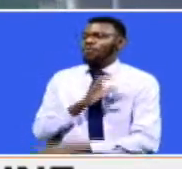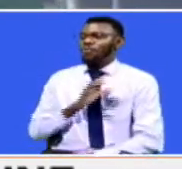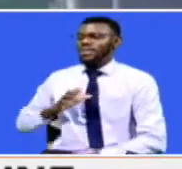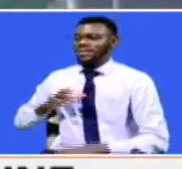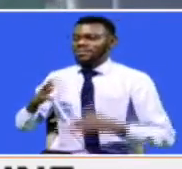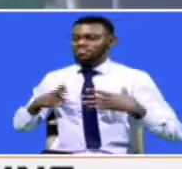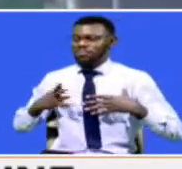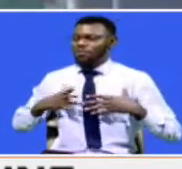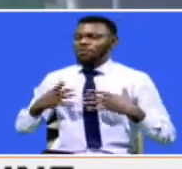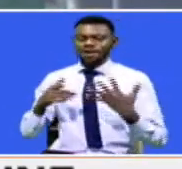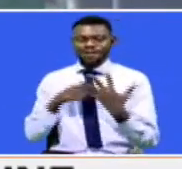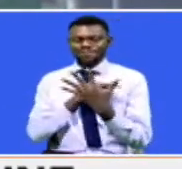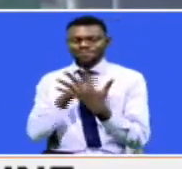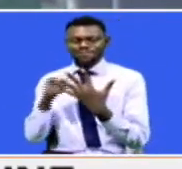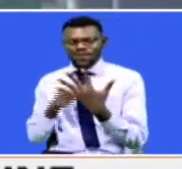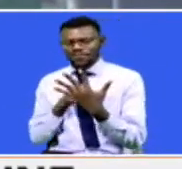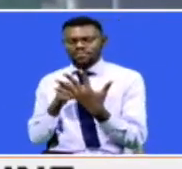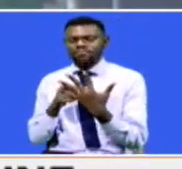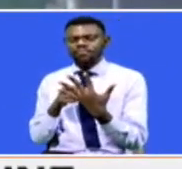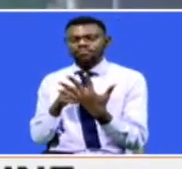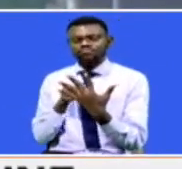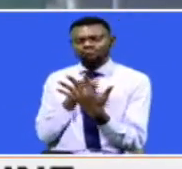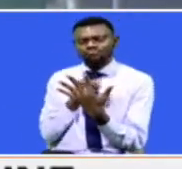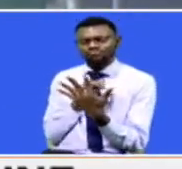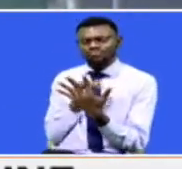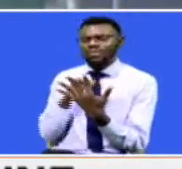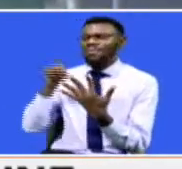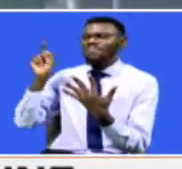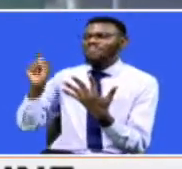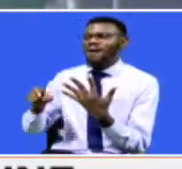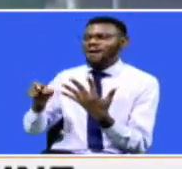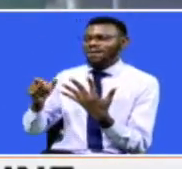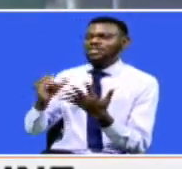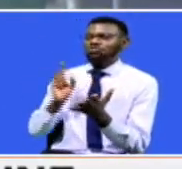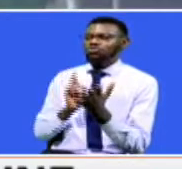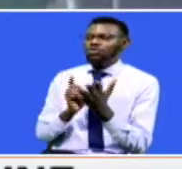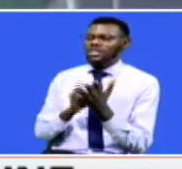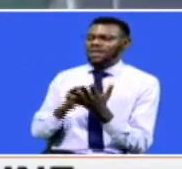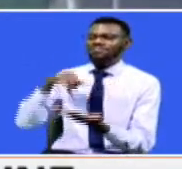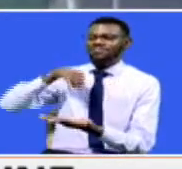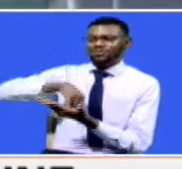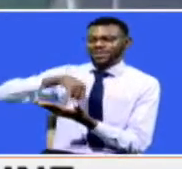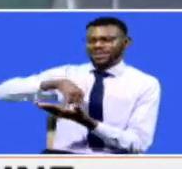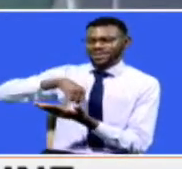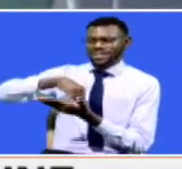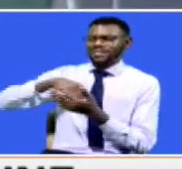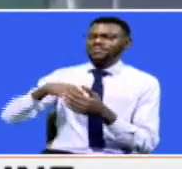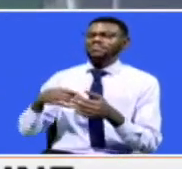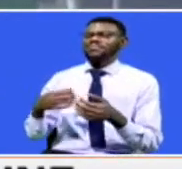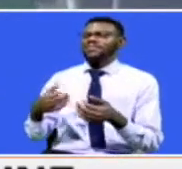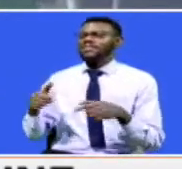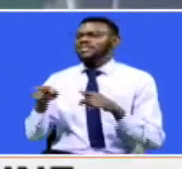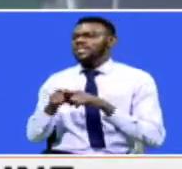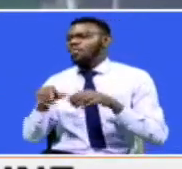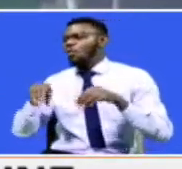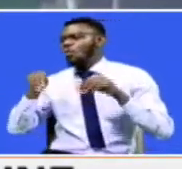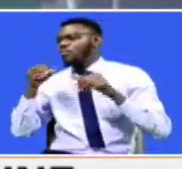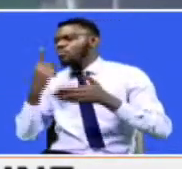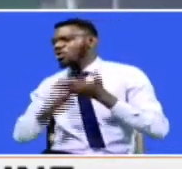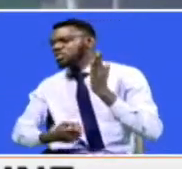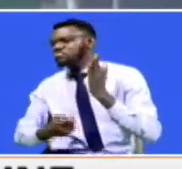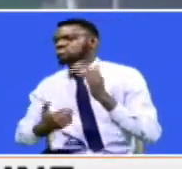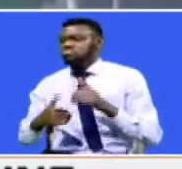This group will comprise of 3 proper medical practitioners. I mean, their qualifications are clearly set out. And then you have